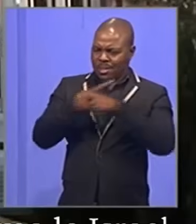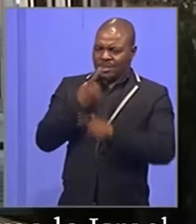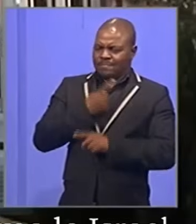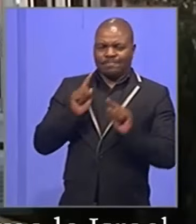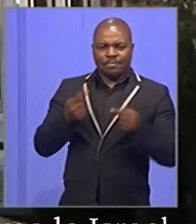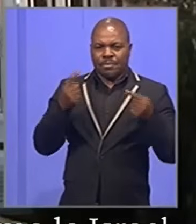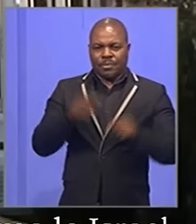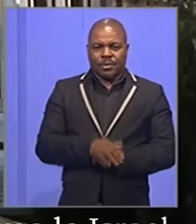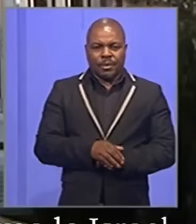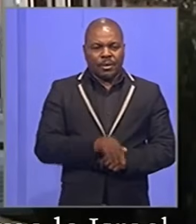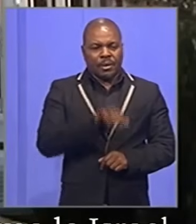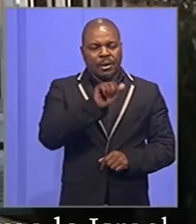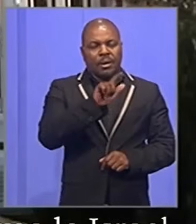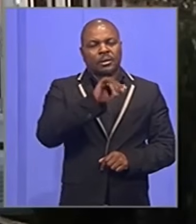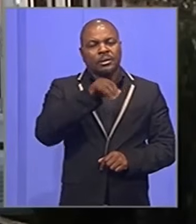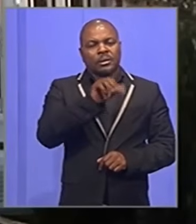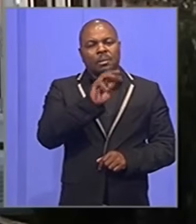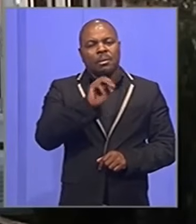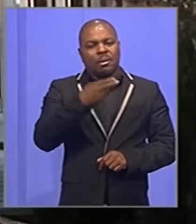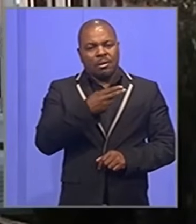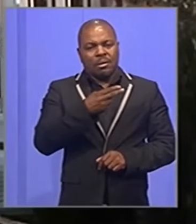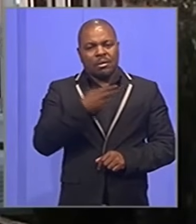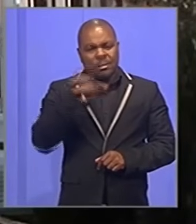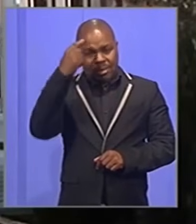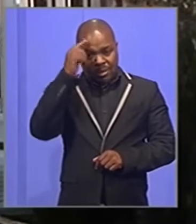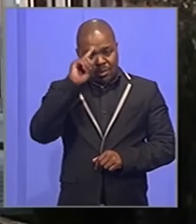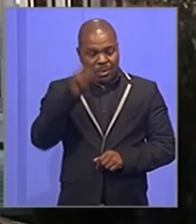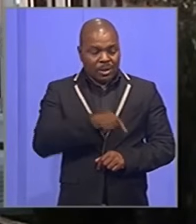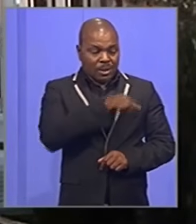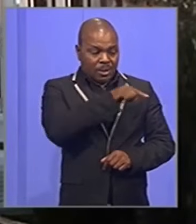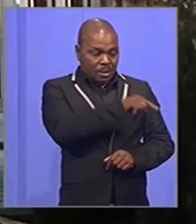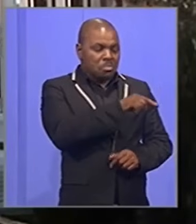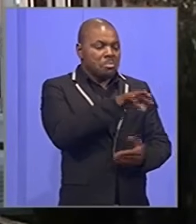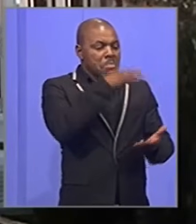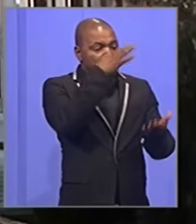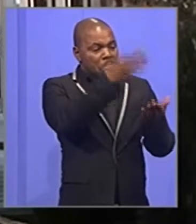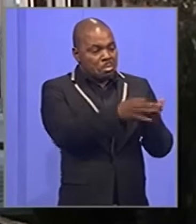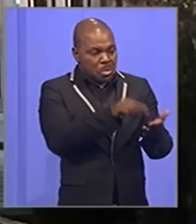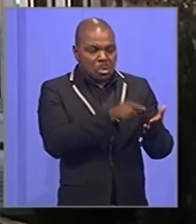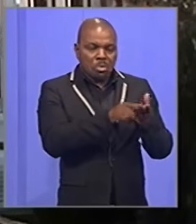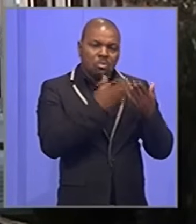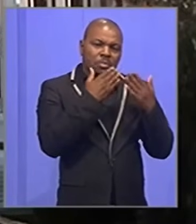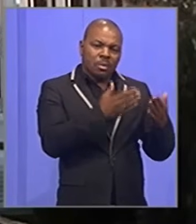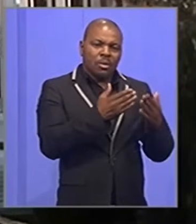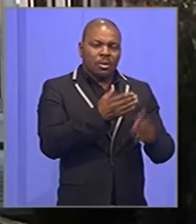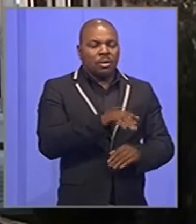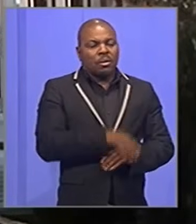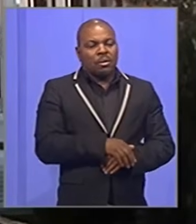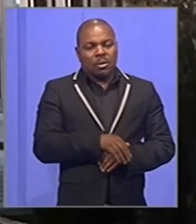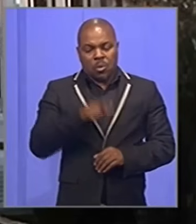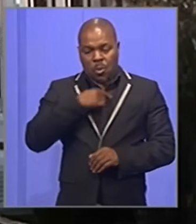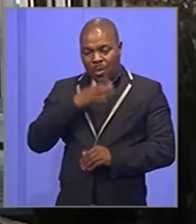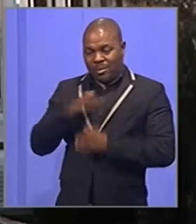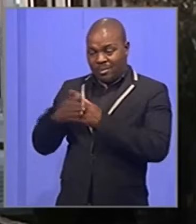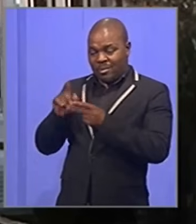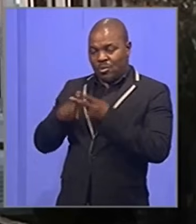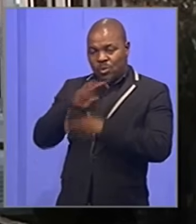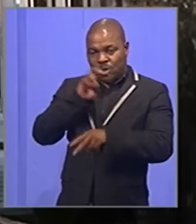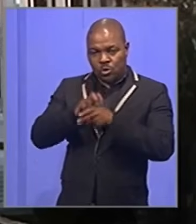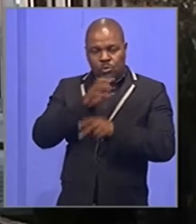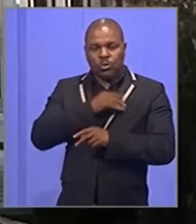ourselves. Al-Jamaa thanks the EFF for the revolutionary call to close the Zionist embassy, but we must also